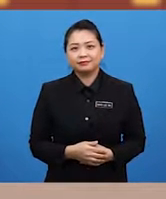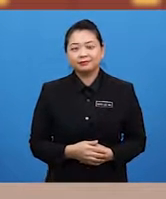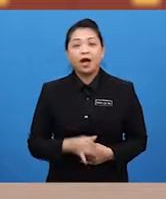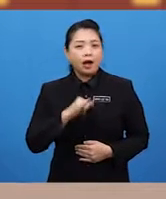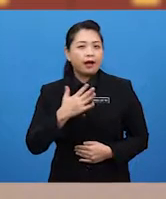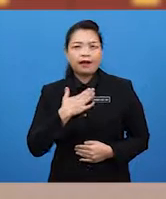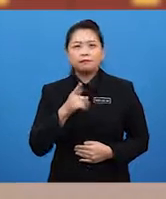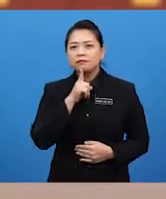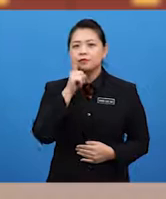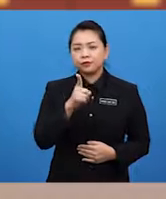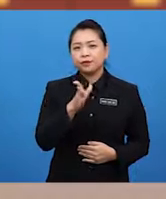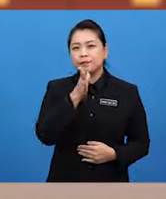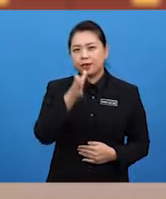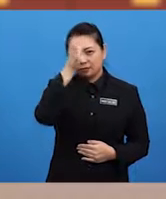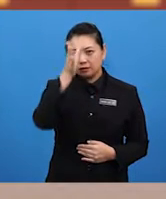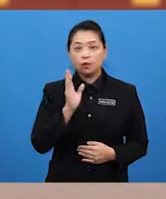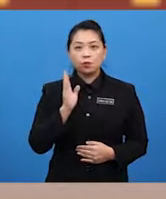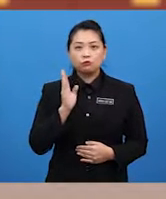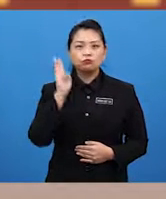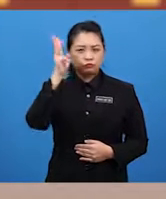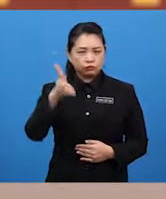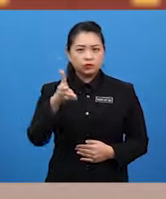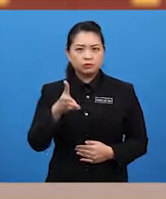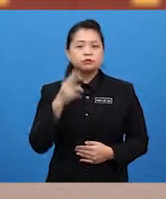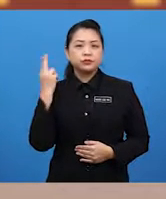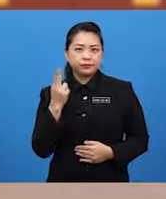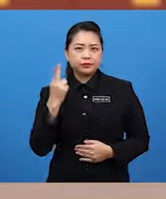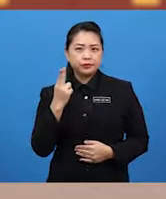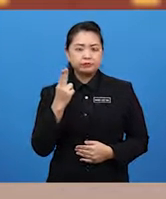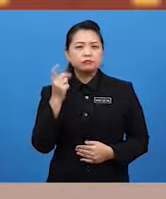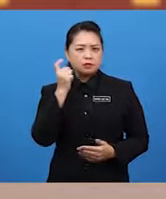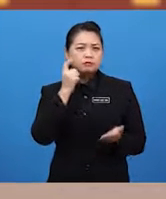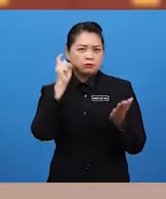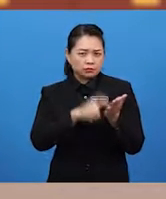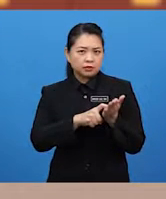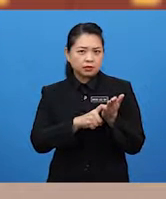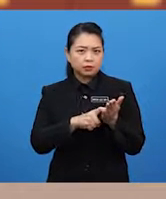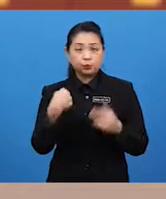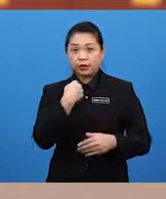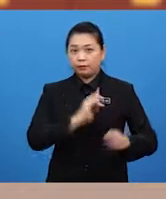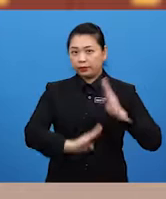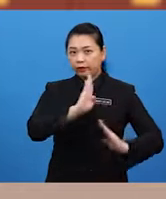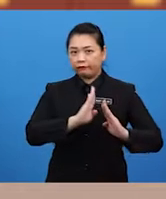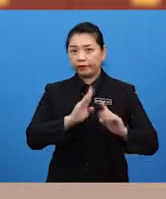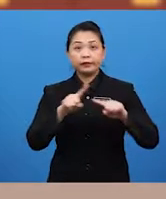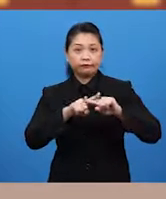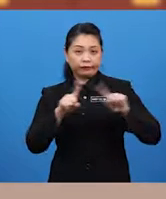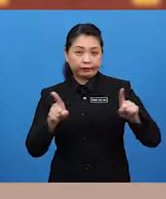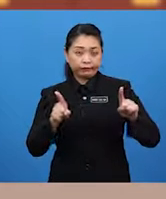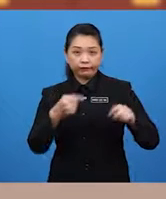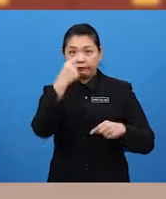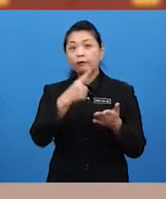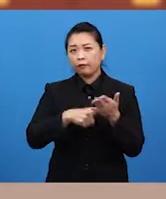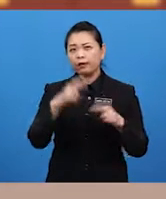I'm sure parents would usually notice if we suddenly behave differently, for whatever reason it is.